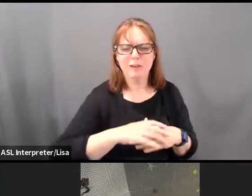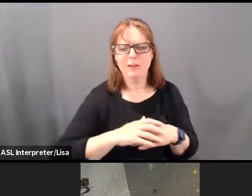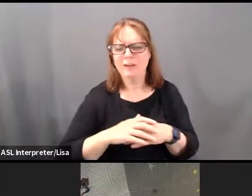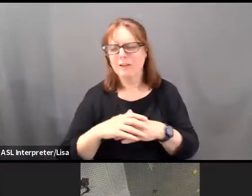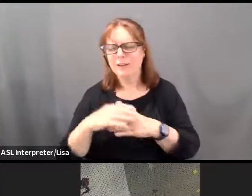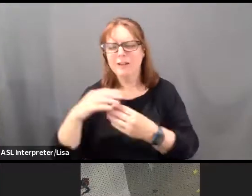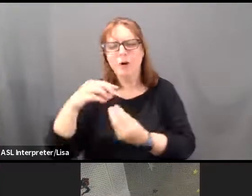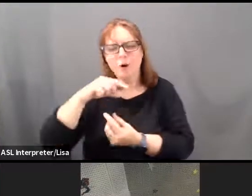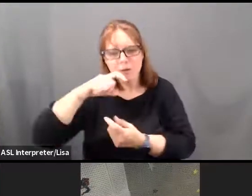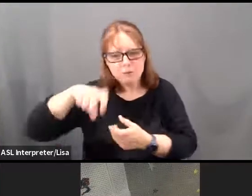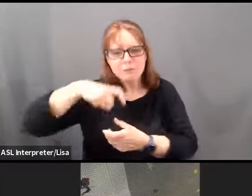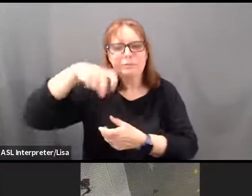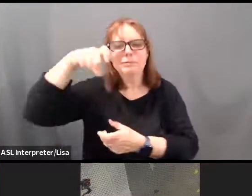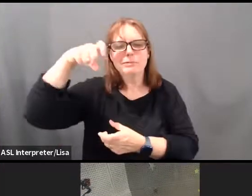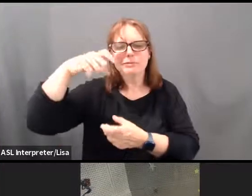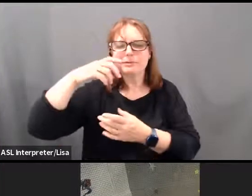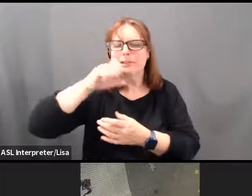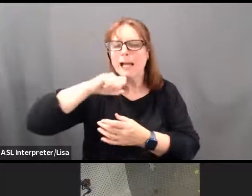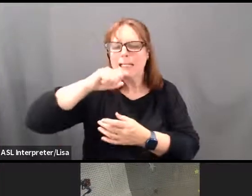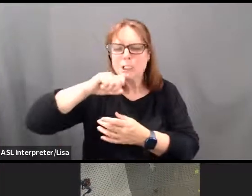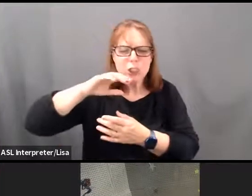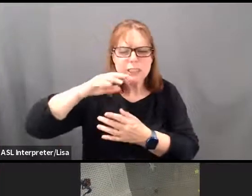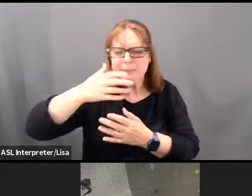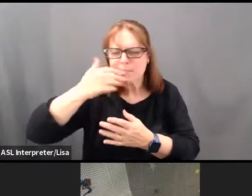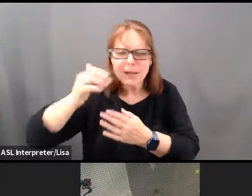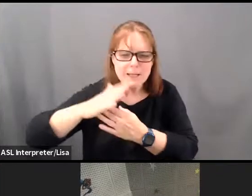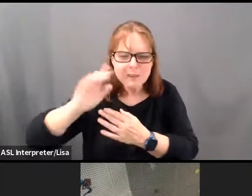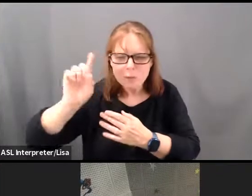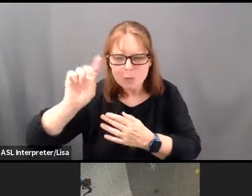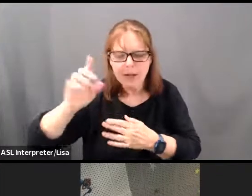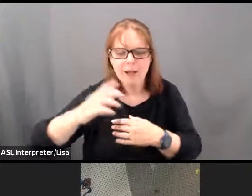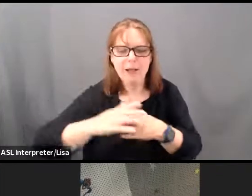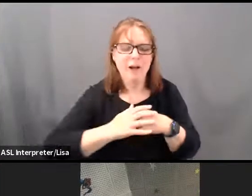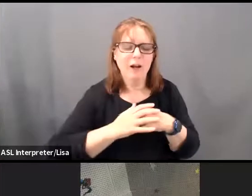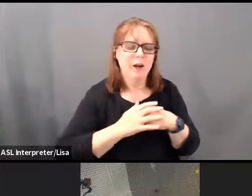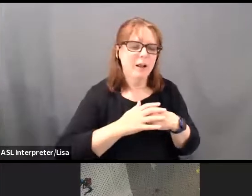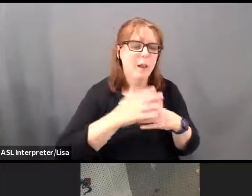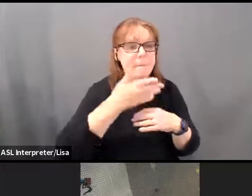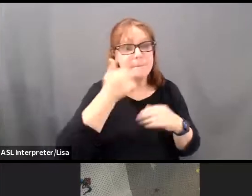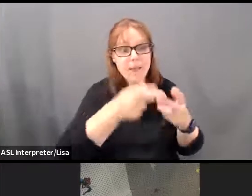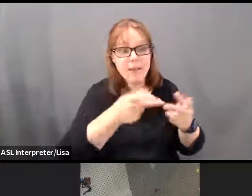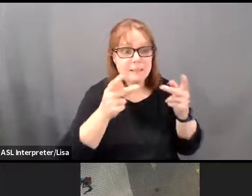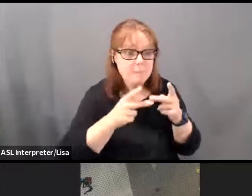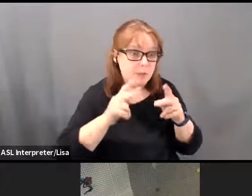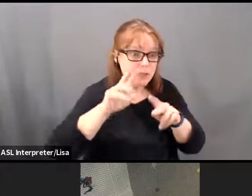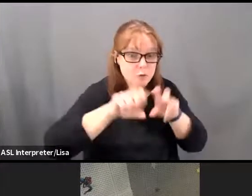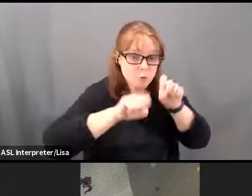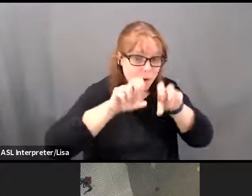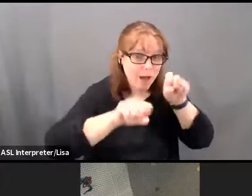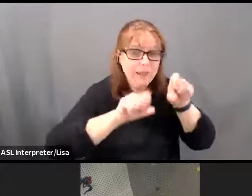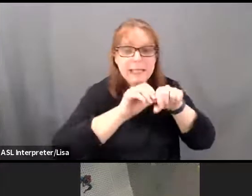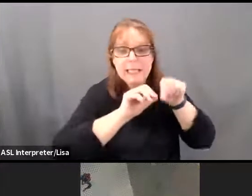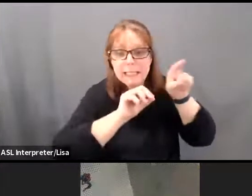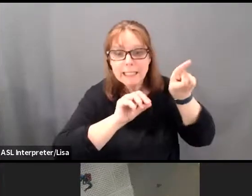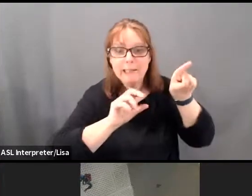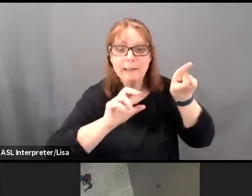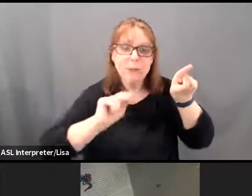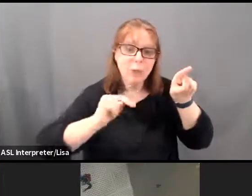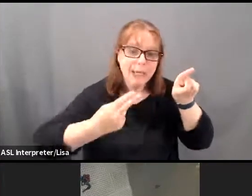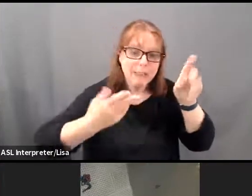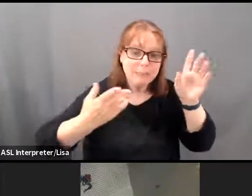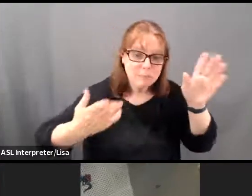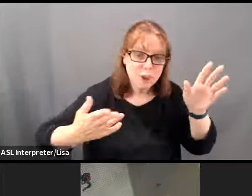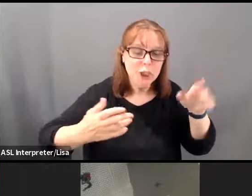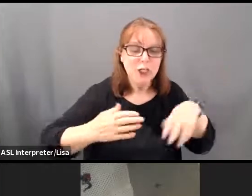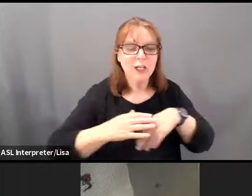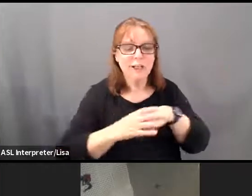That's also a quest. I want to find the best place to hike in New Hampshire. These are things that are just sort of fun things to do. You know, the hike in New Hampshire is a little